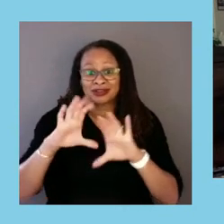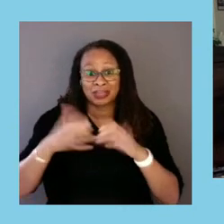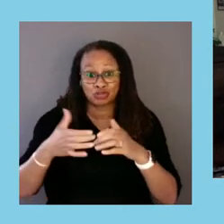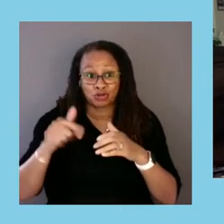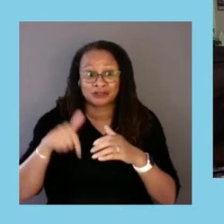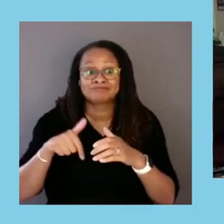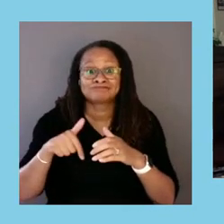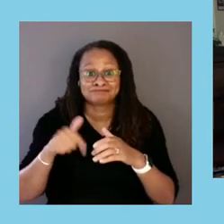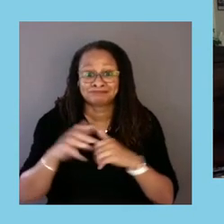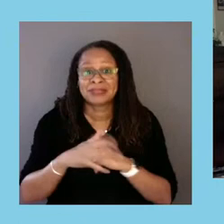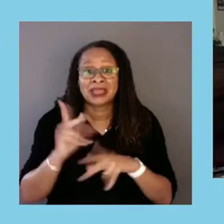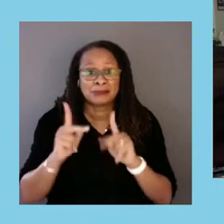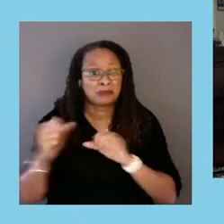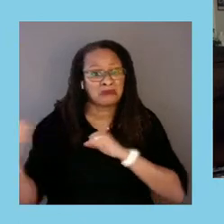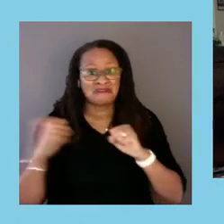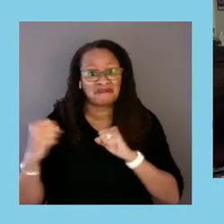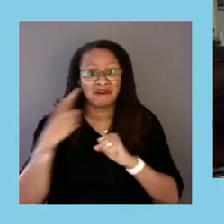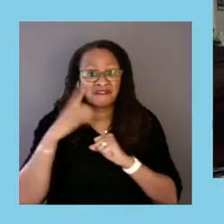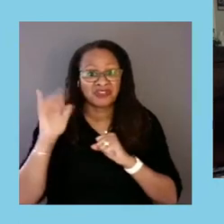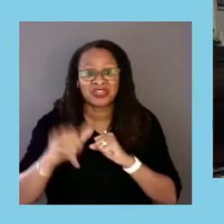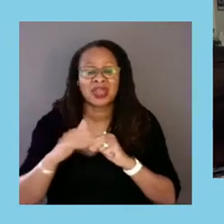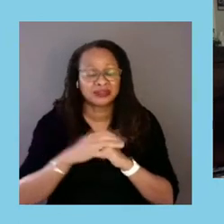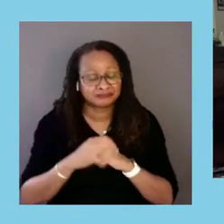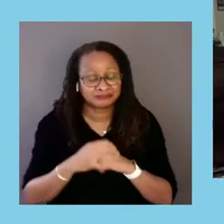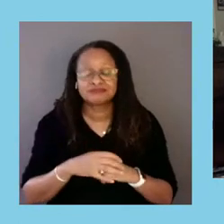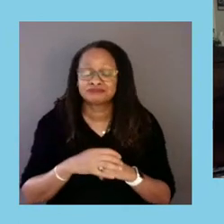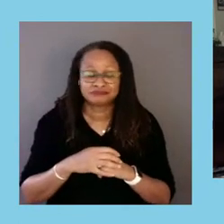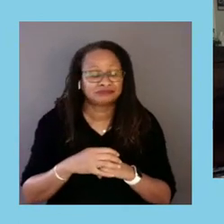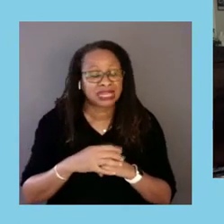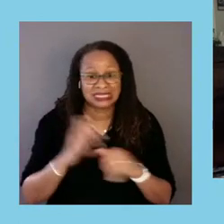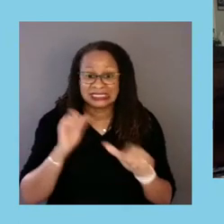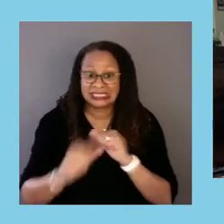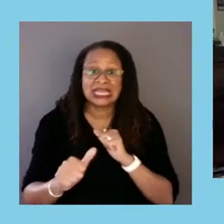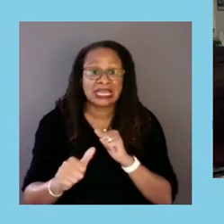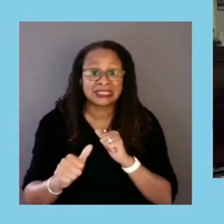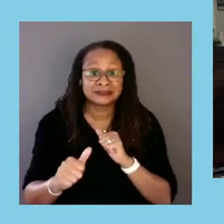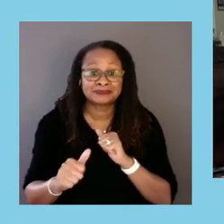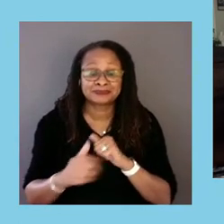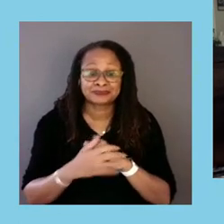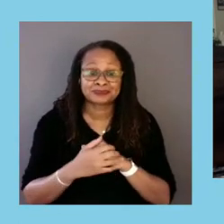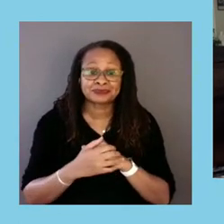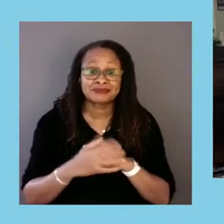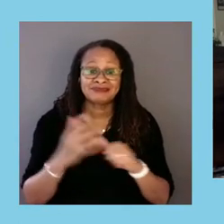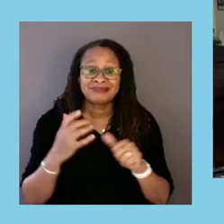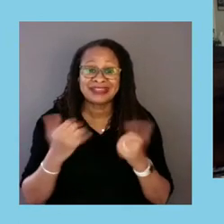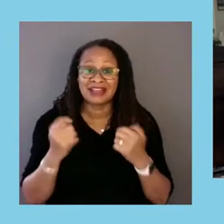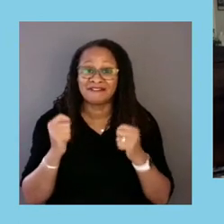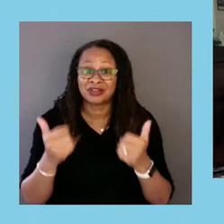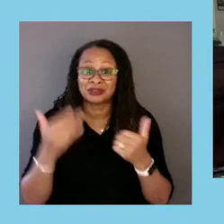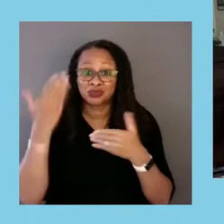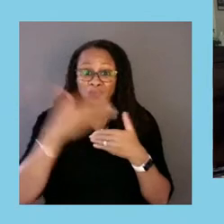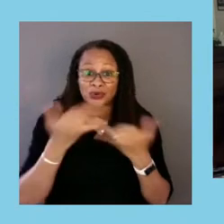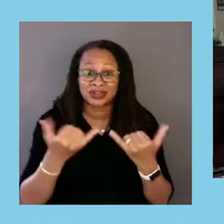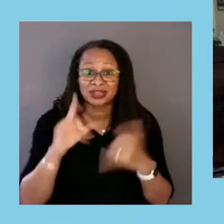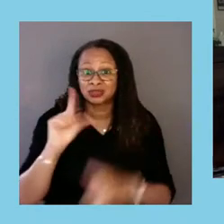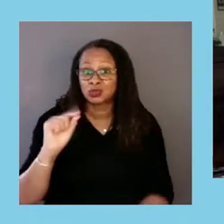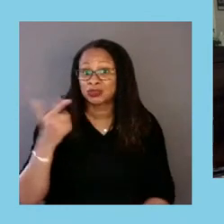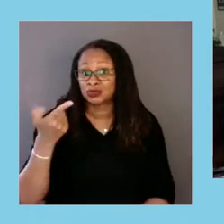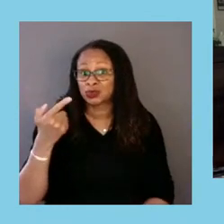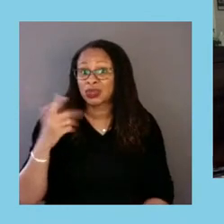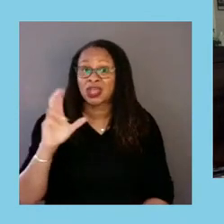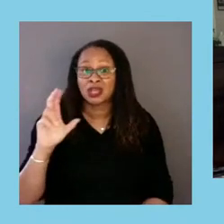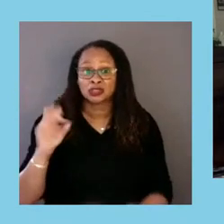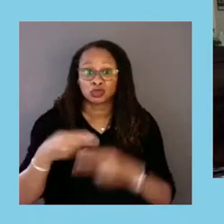people fought for that, and it came in, and they kept it in there. And if now you fast forward to where we are in 2021, and shorts are so